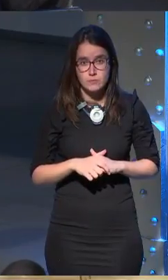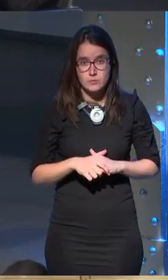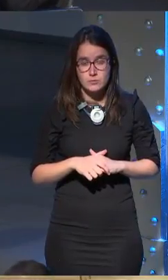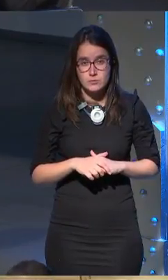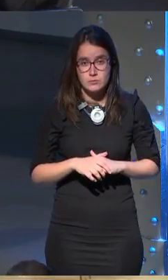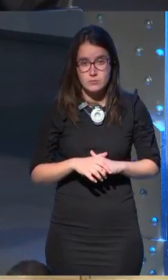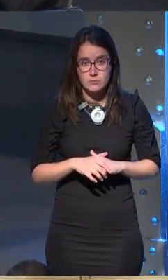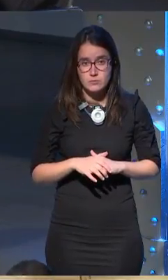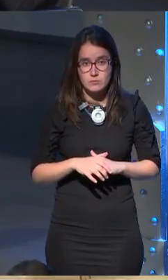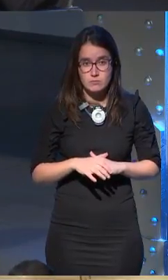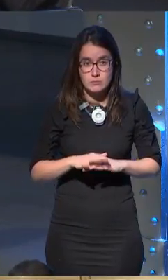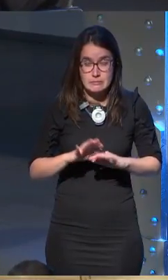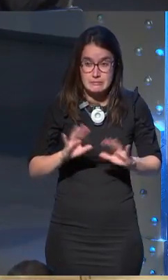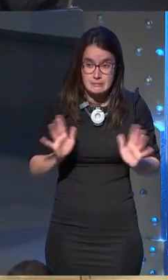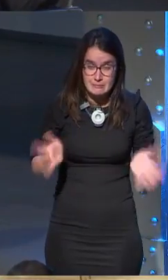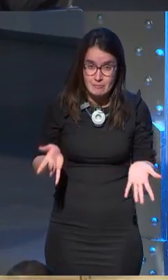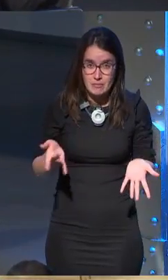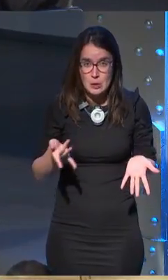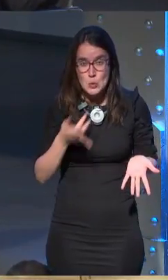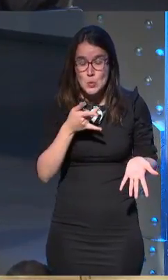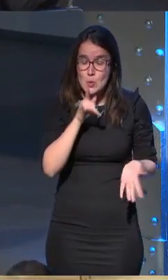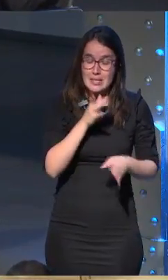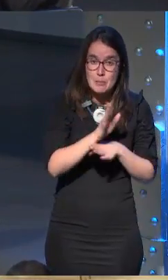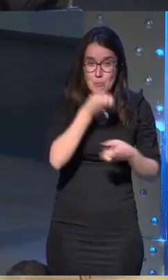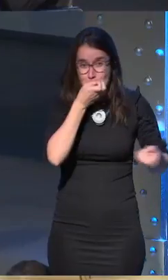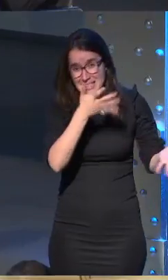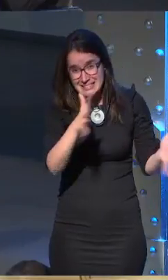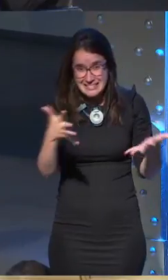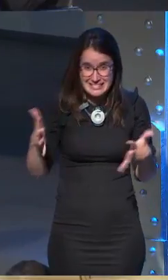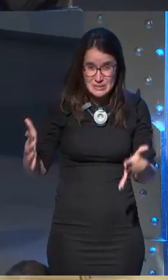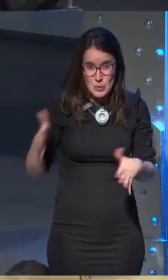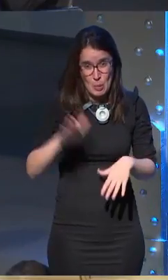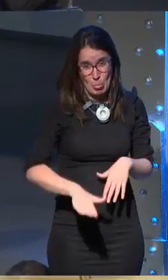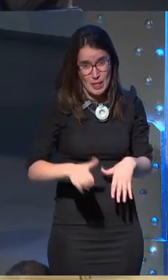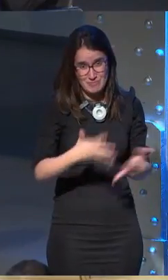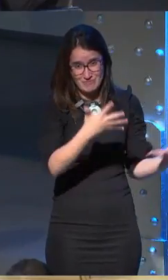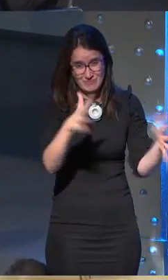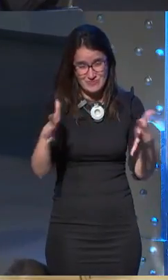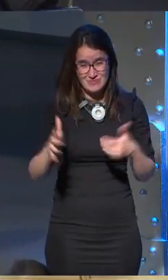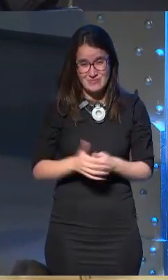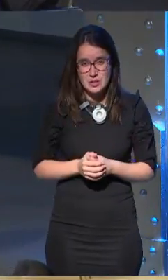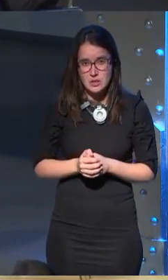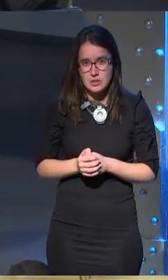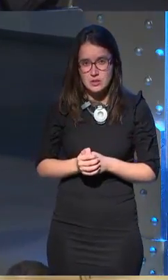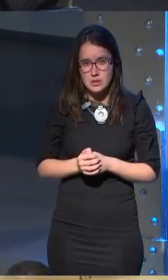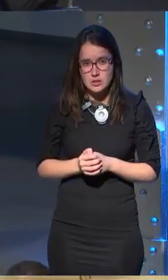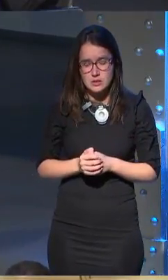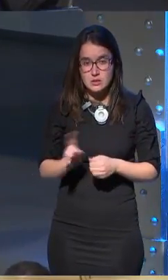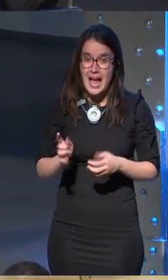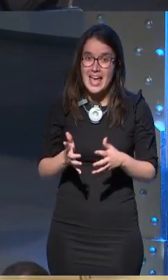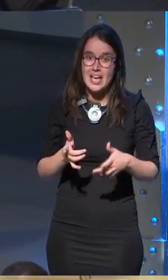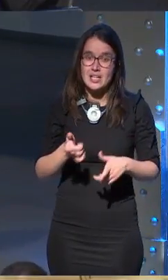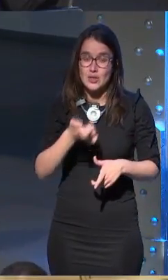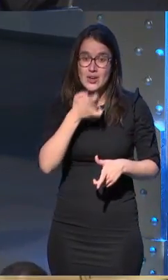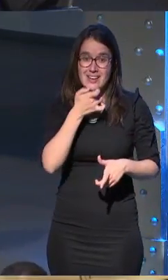like N-A-U-G-H. Yeah. Yes, you weren't. You didn't behave perfectly.